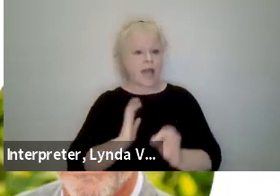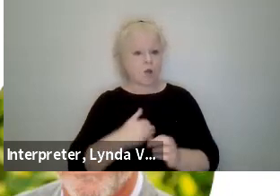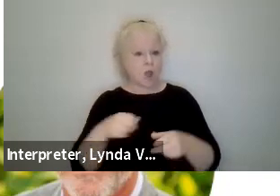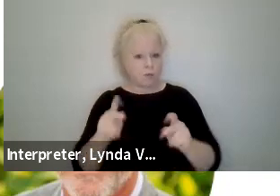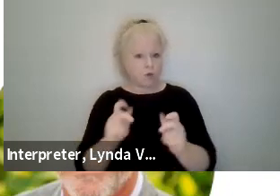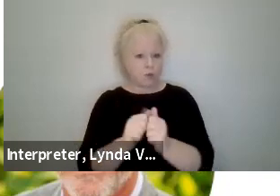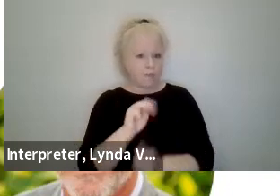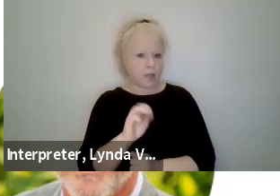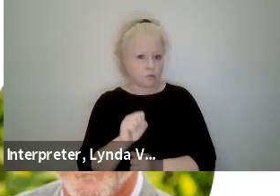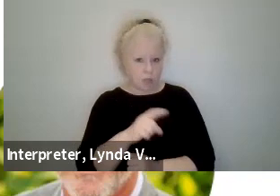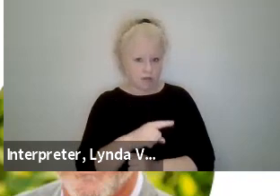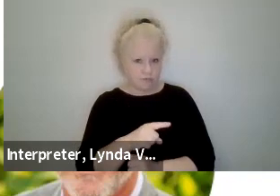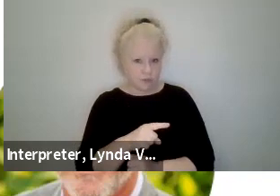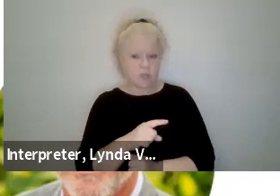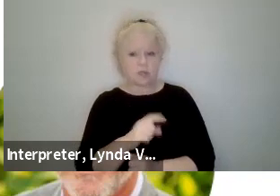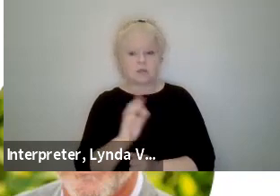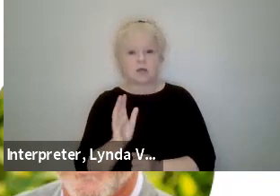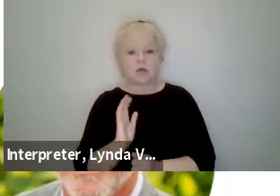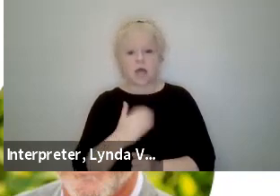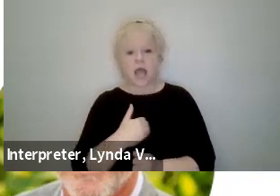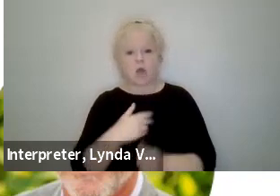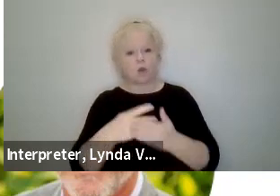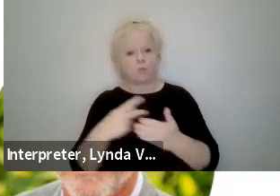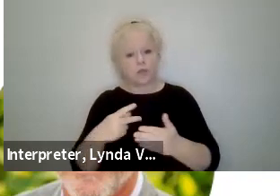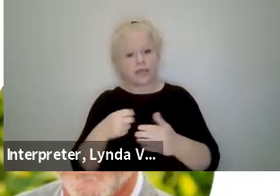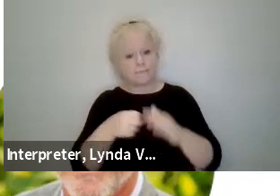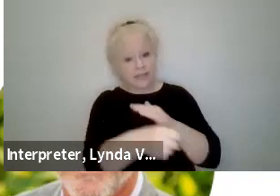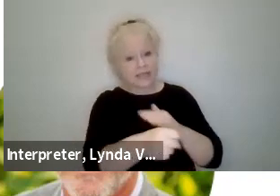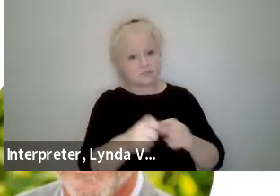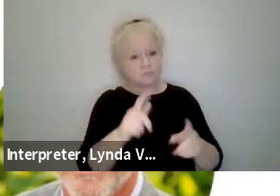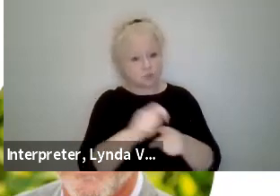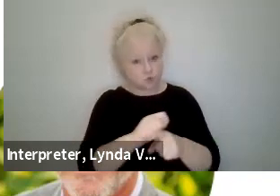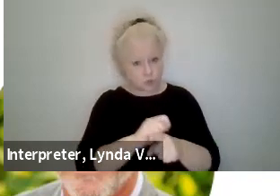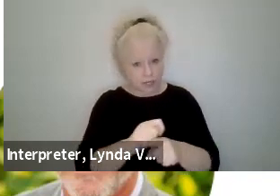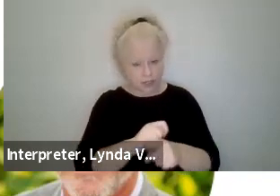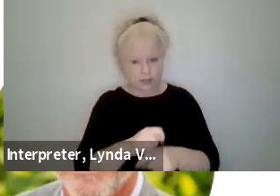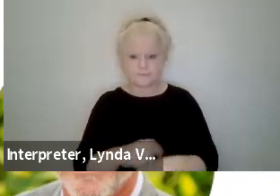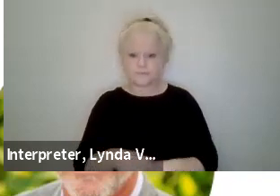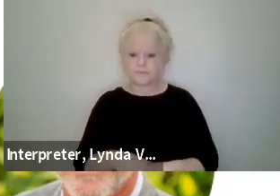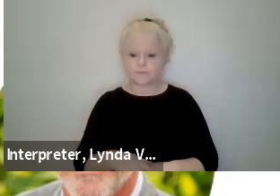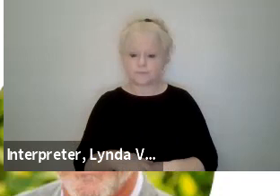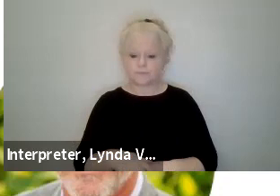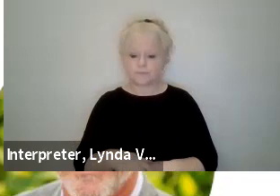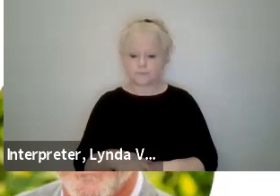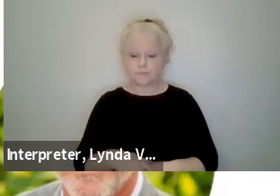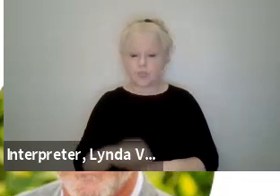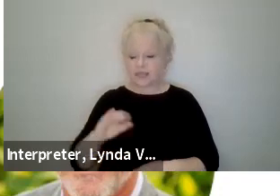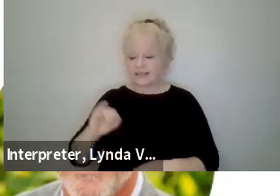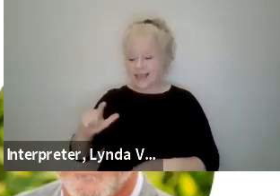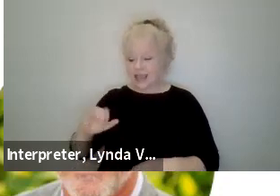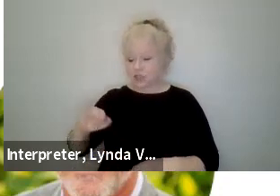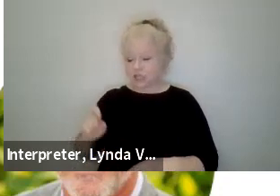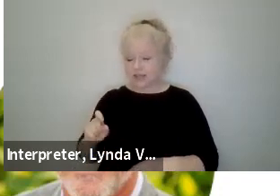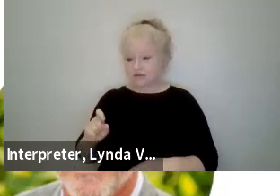Microsoft. We've talked a little bit about our pre-placement training, and there was a time that CIL Jacksonville, we really wanted